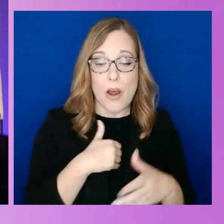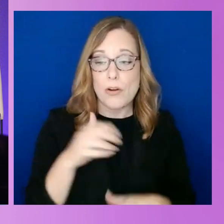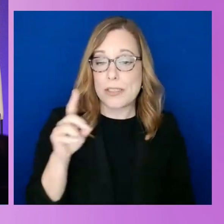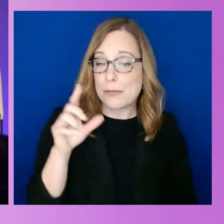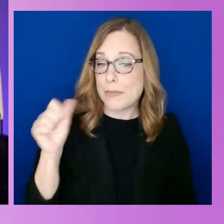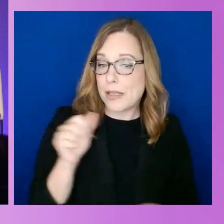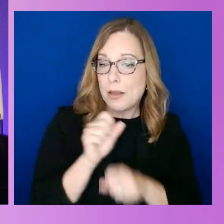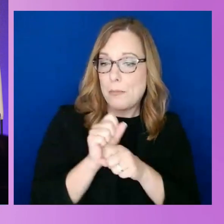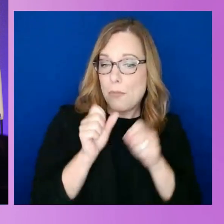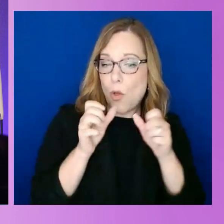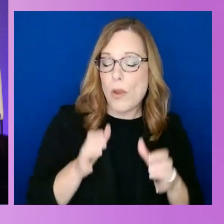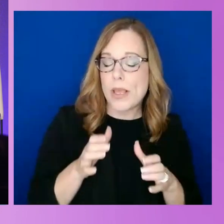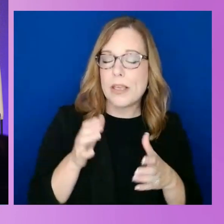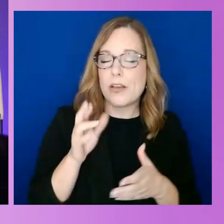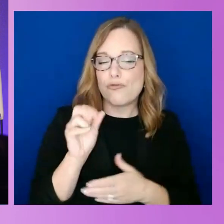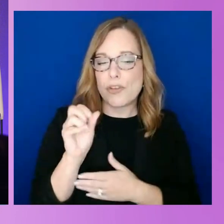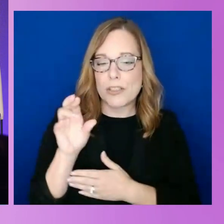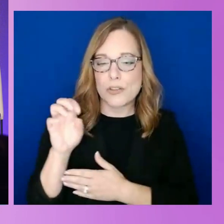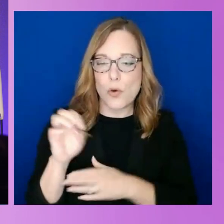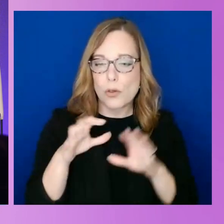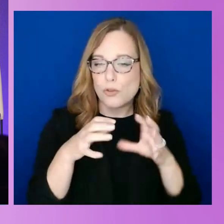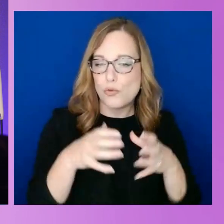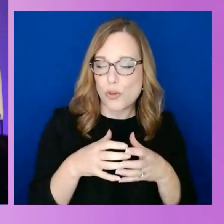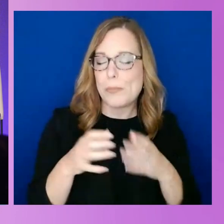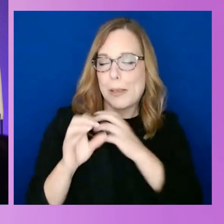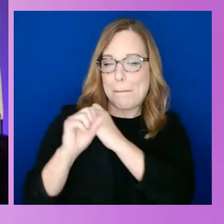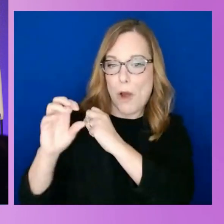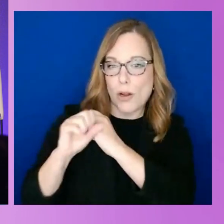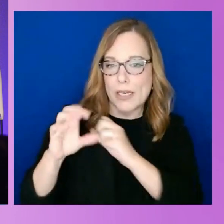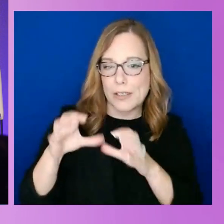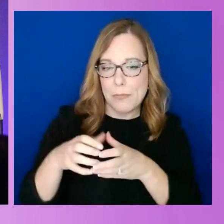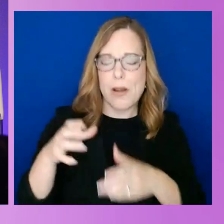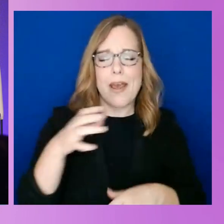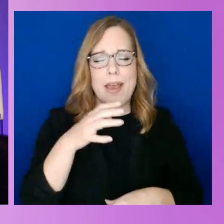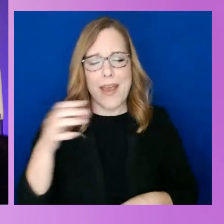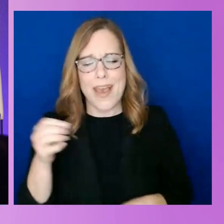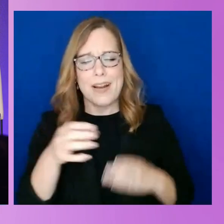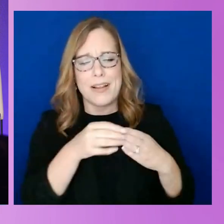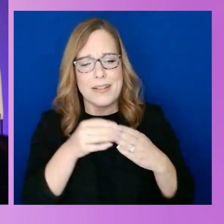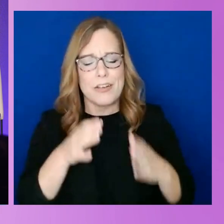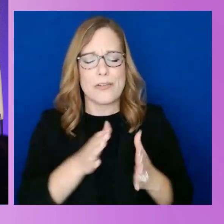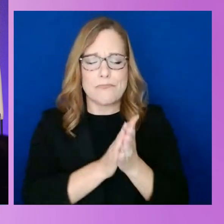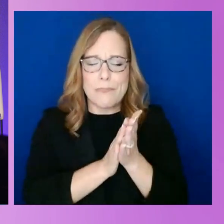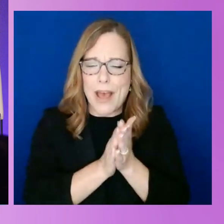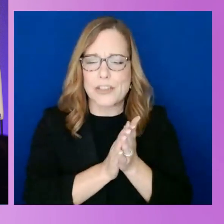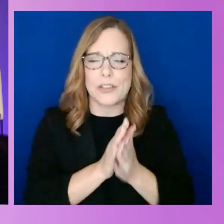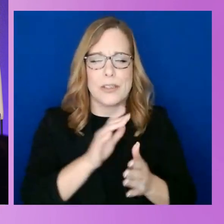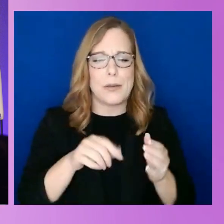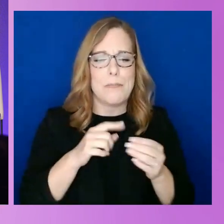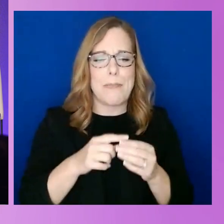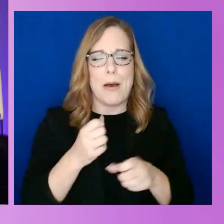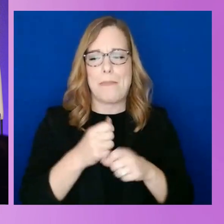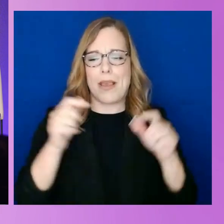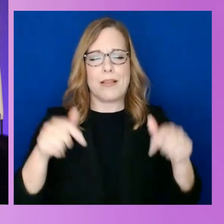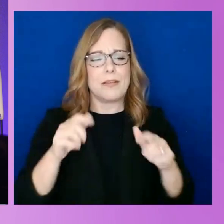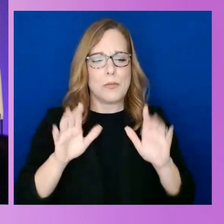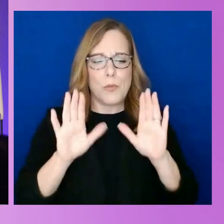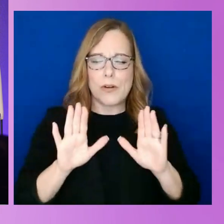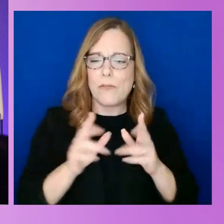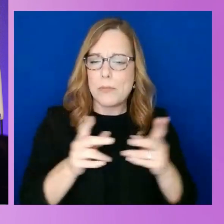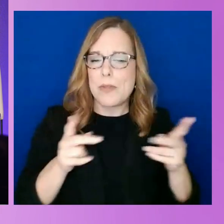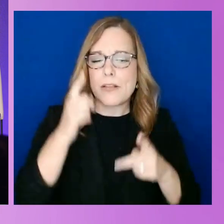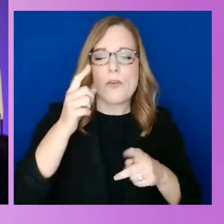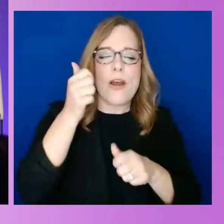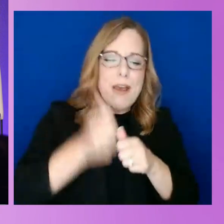marketing, and a people leader passionate about making the best place for every team member to work. Over the